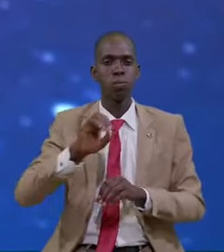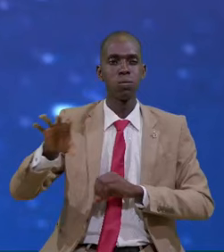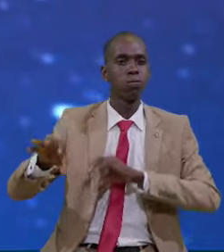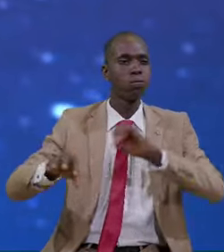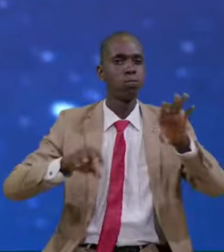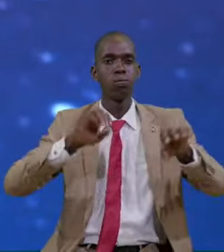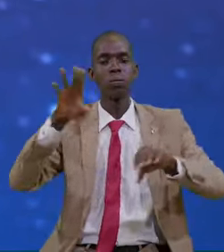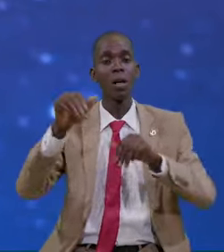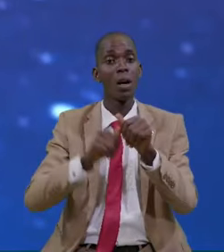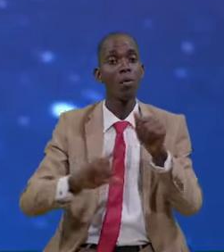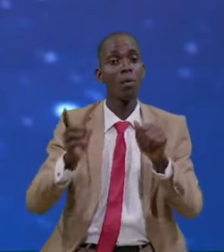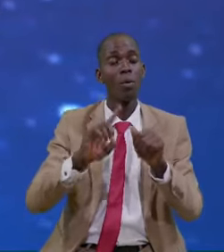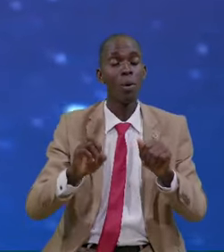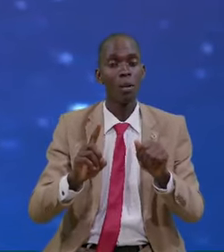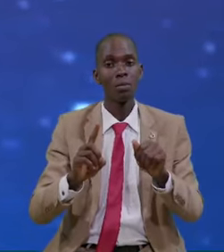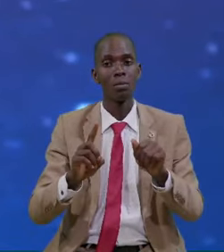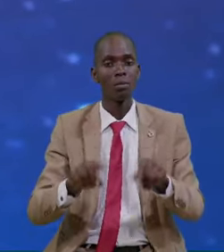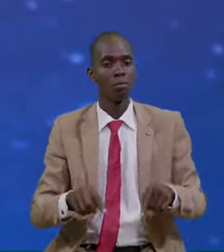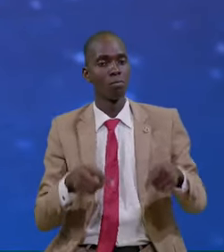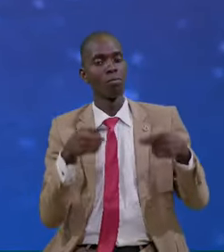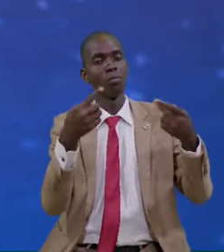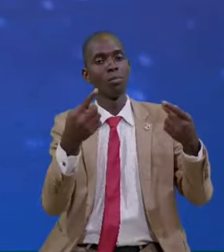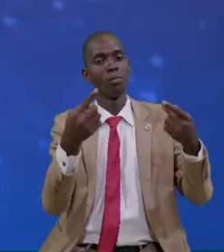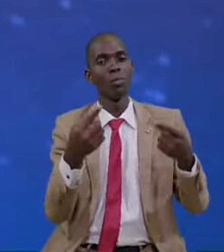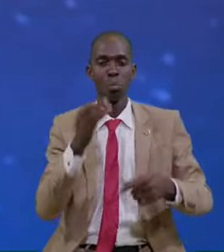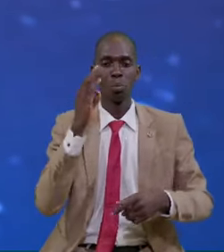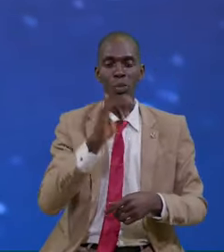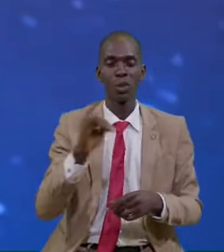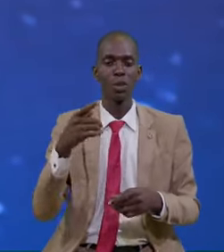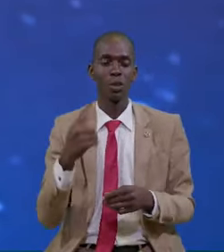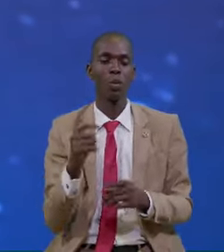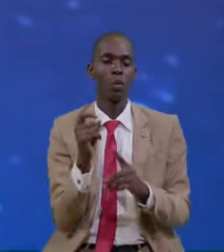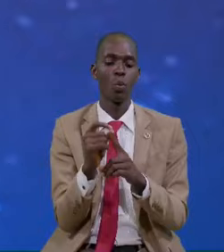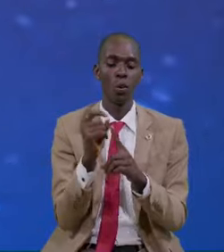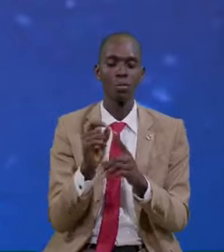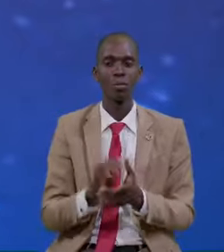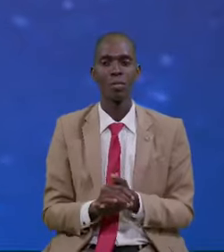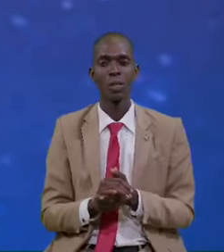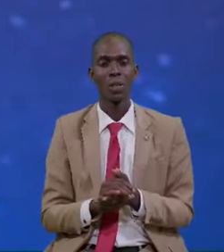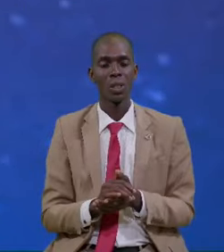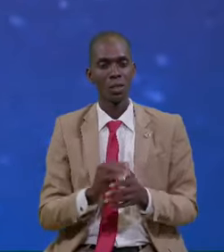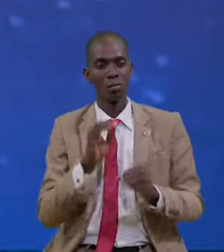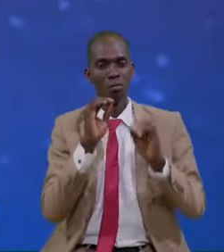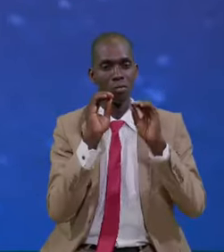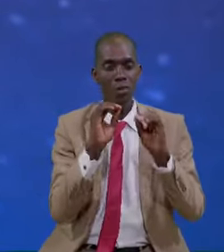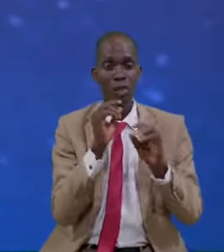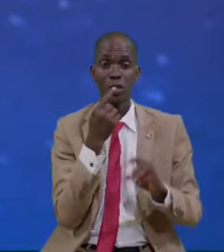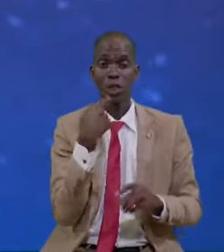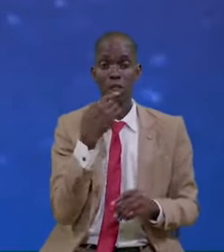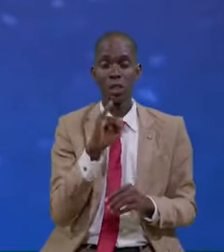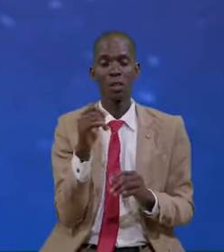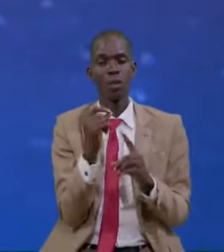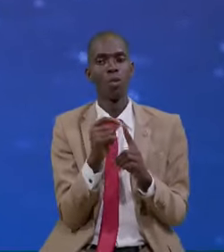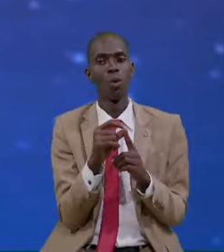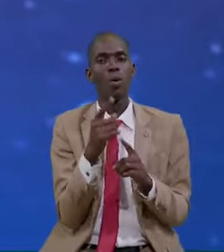went everywhere preaching the word. Speaking the word